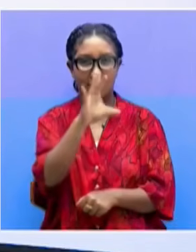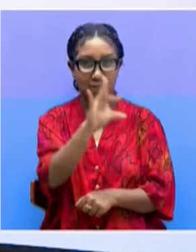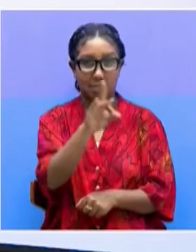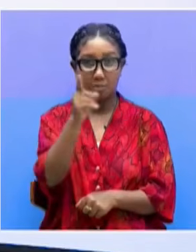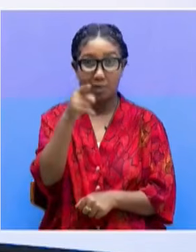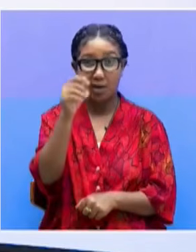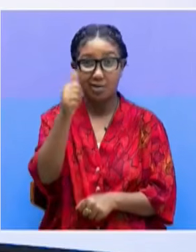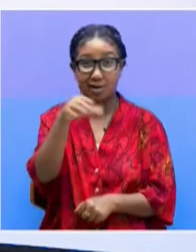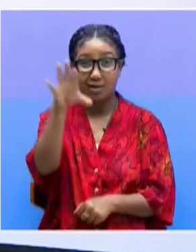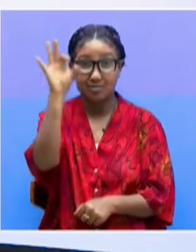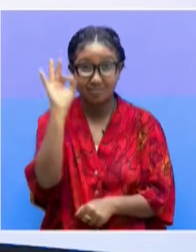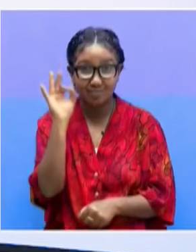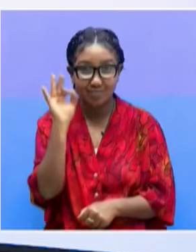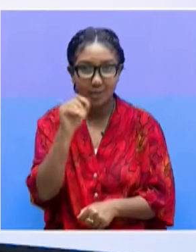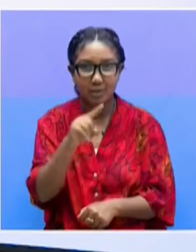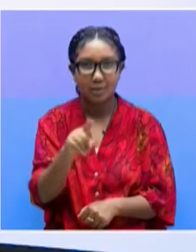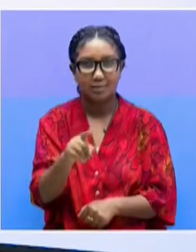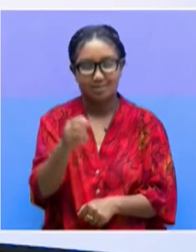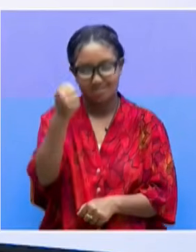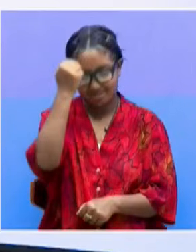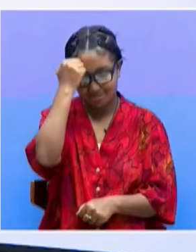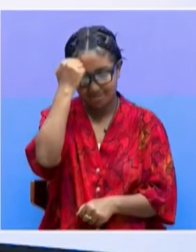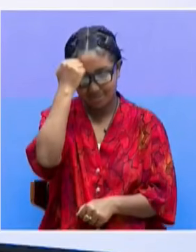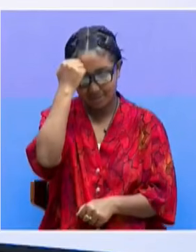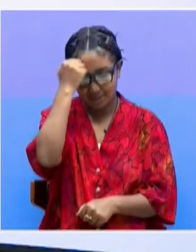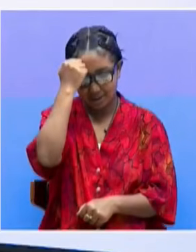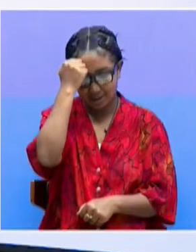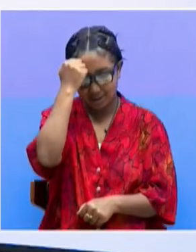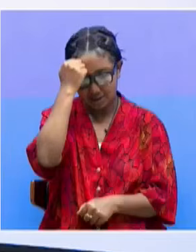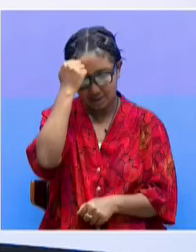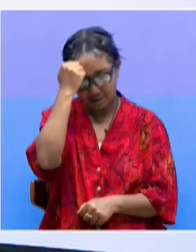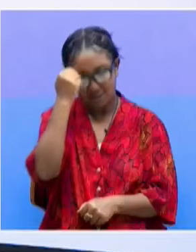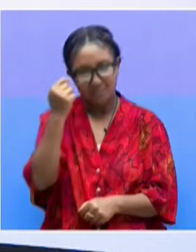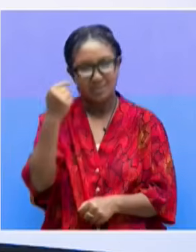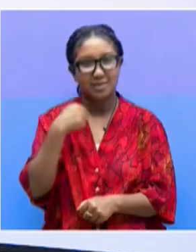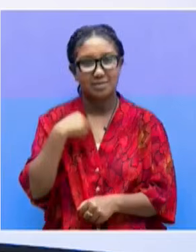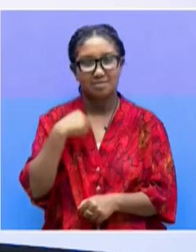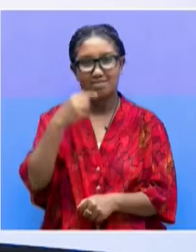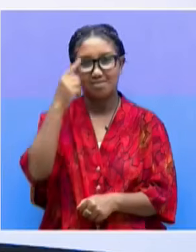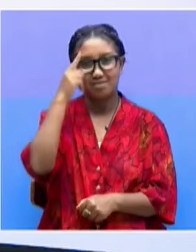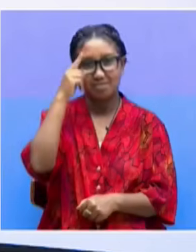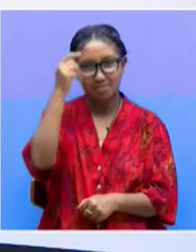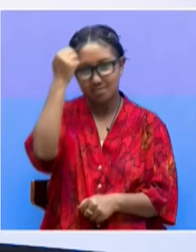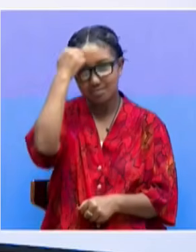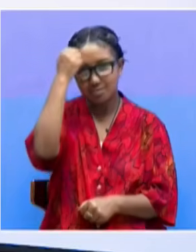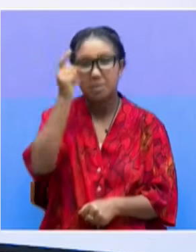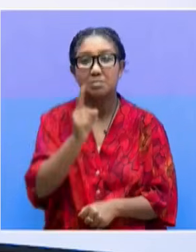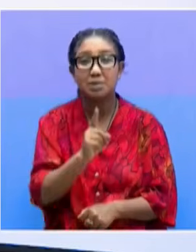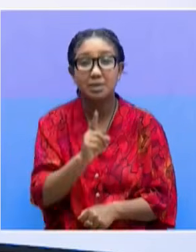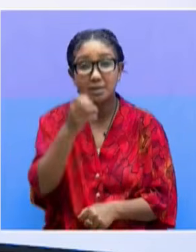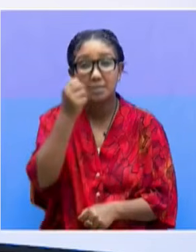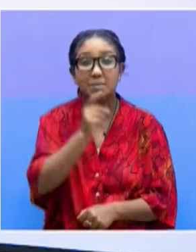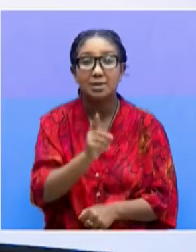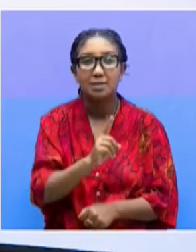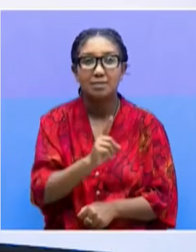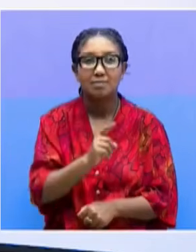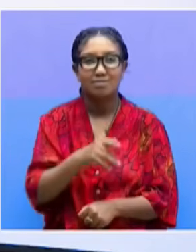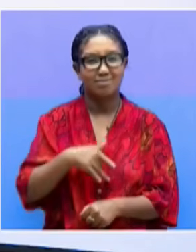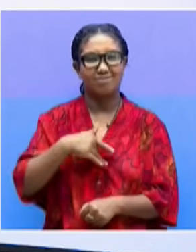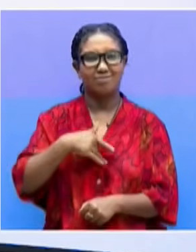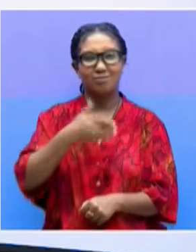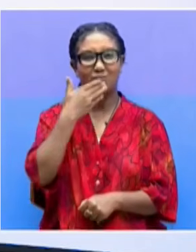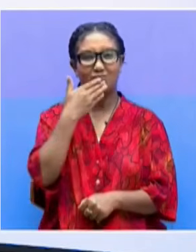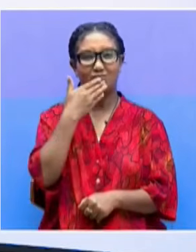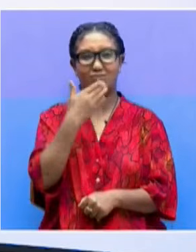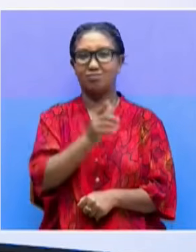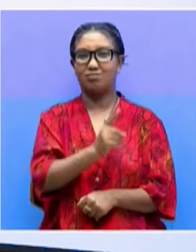10, yeah? But you regret it. There are a lot of things that you regret. Yes? You don't feel good